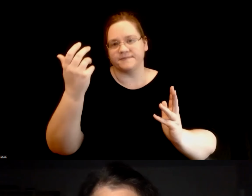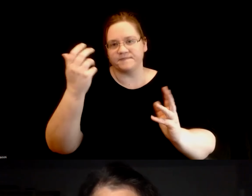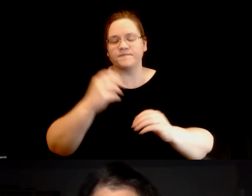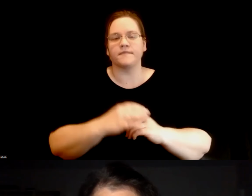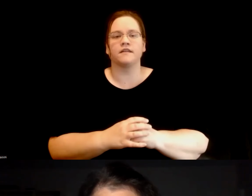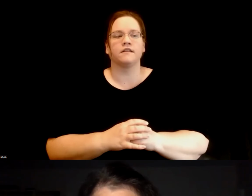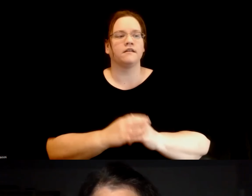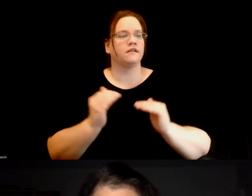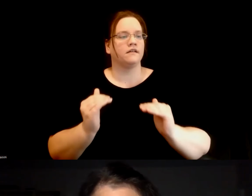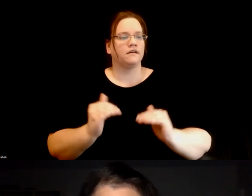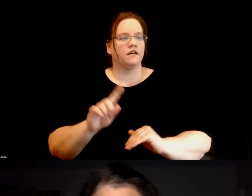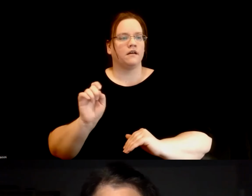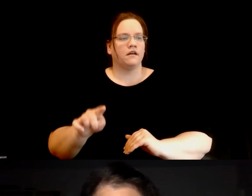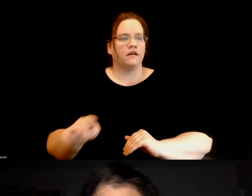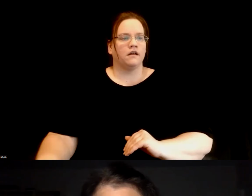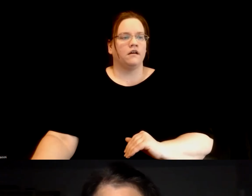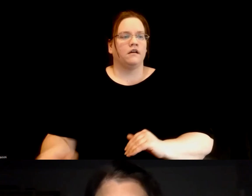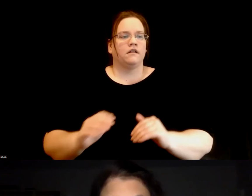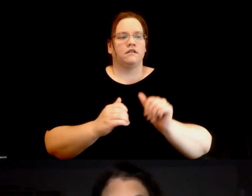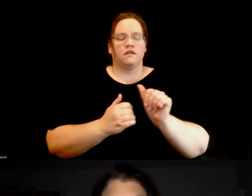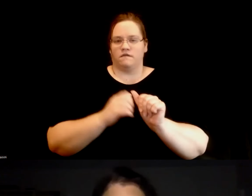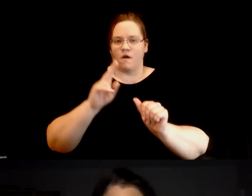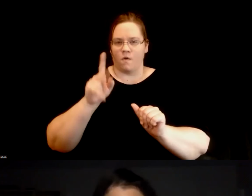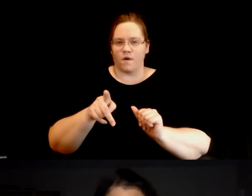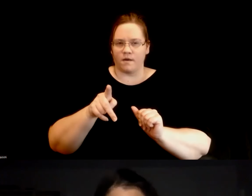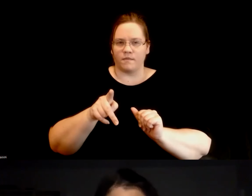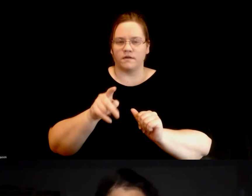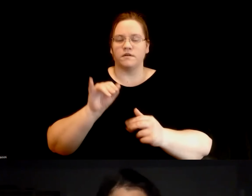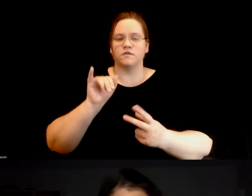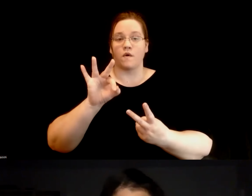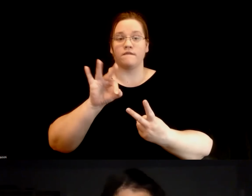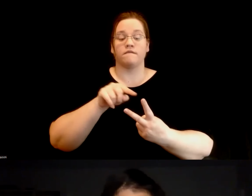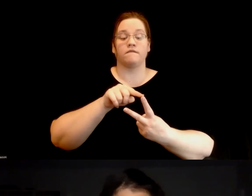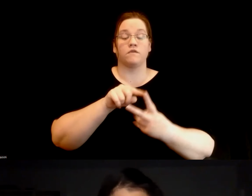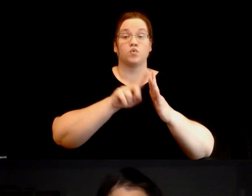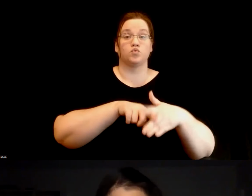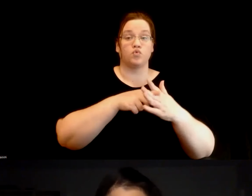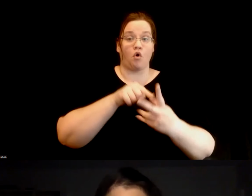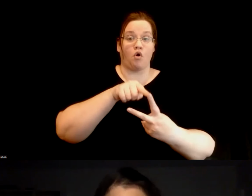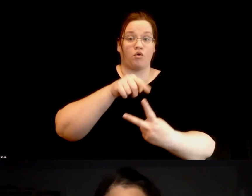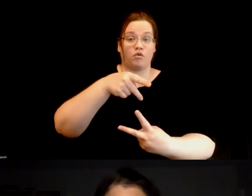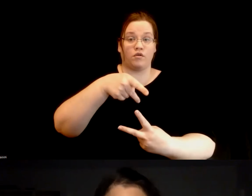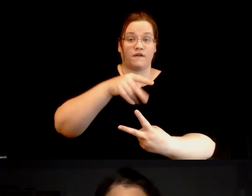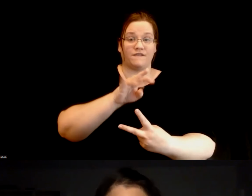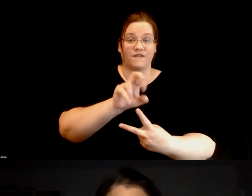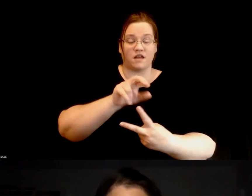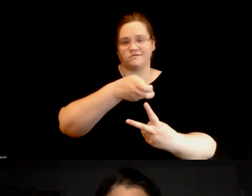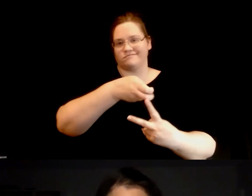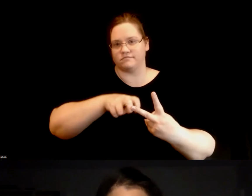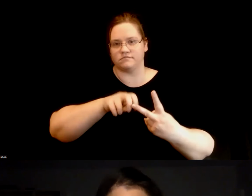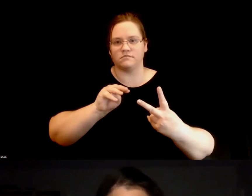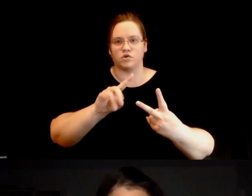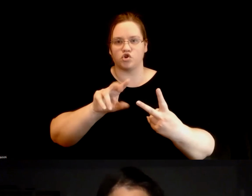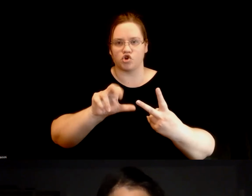Here's another question. So this is a follow-up on, if you switched from Pfizer to Moderna. So if